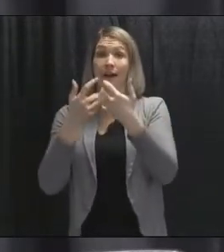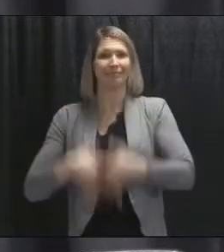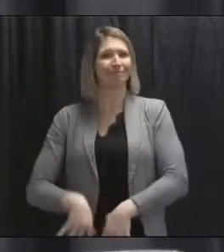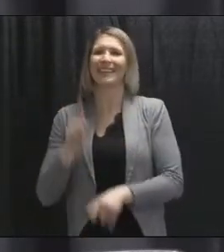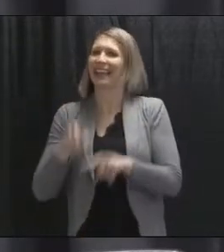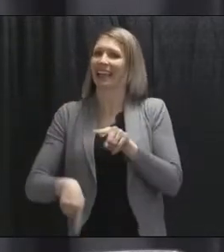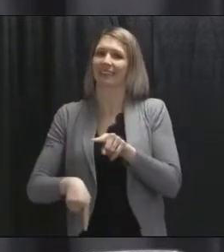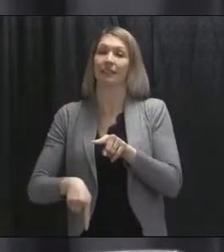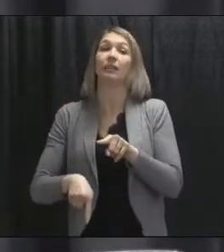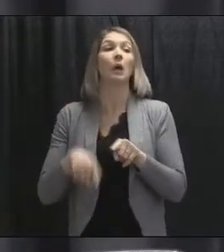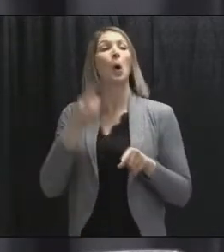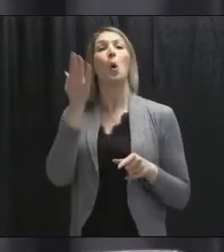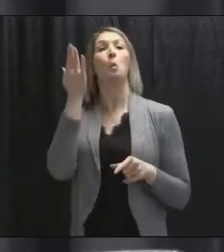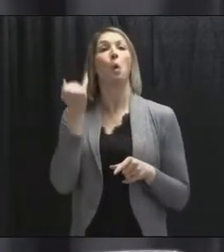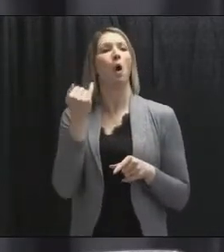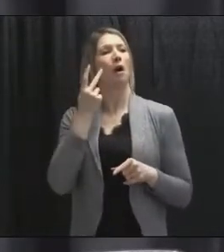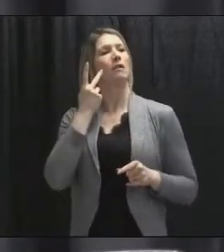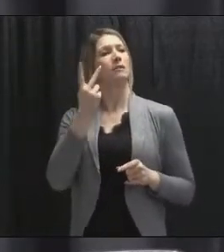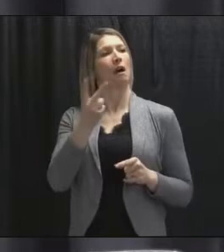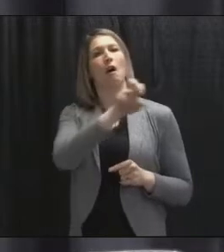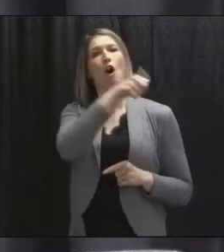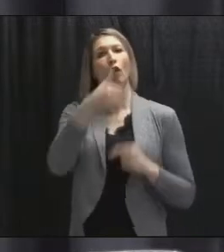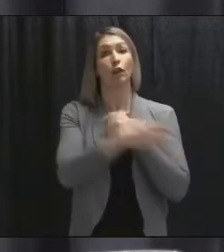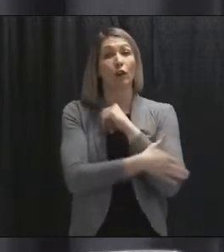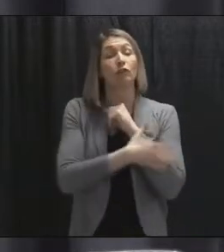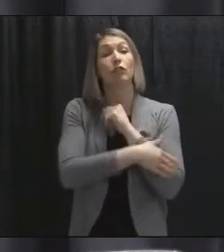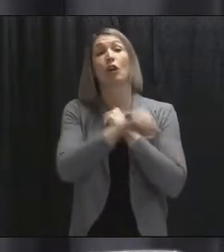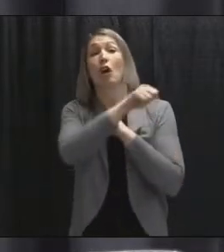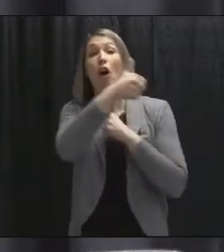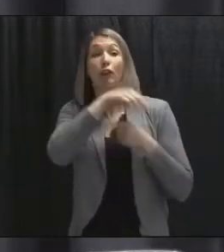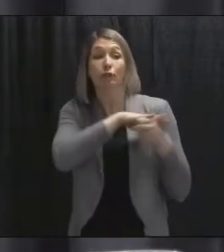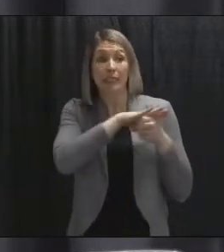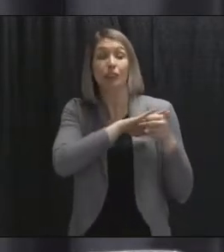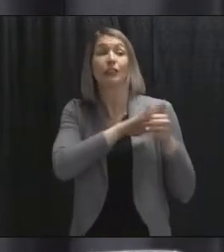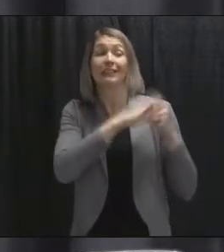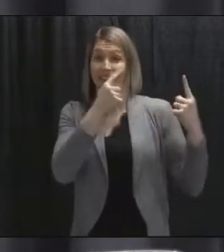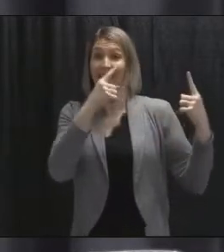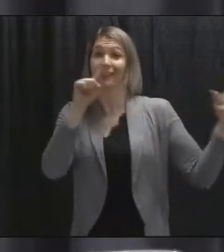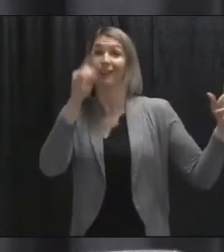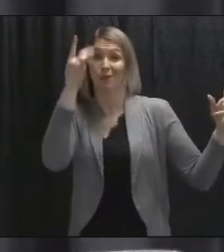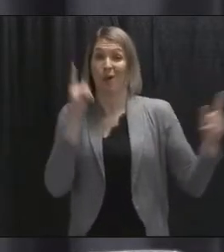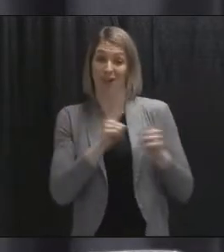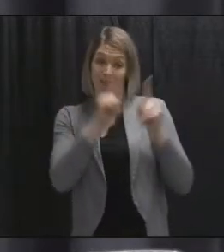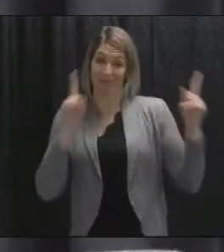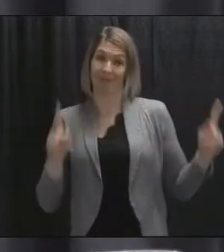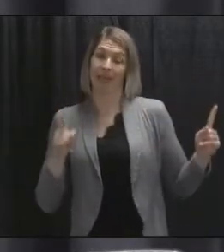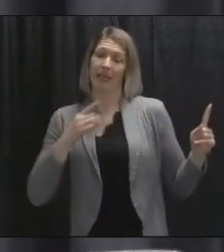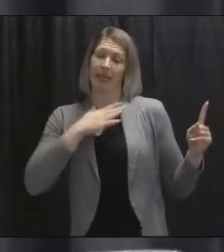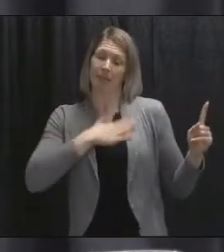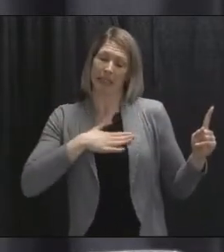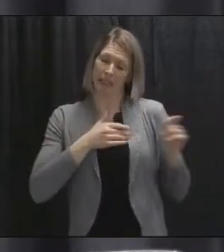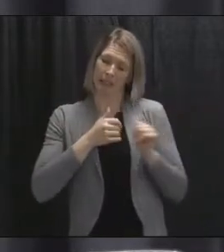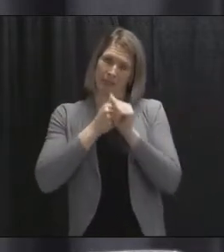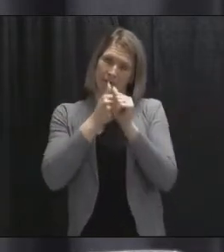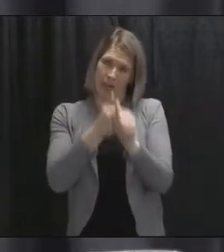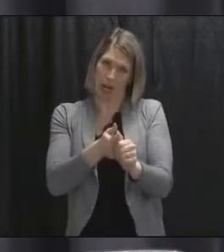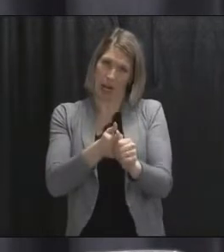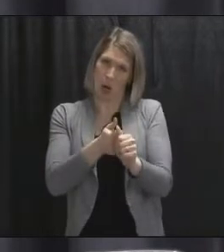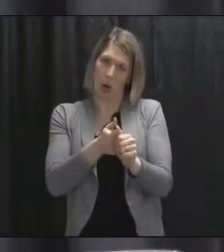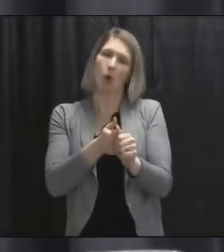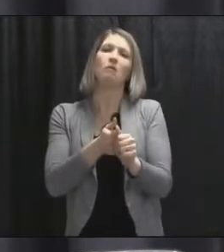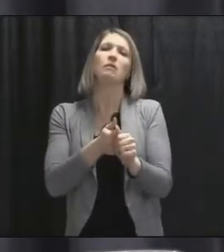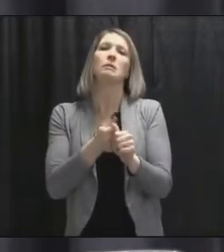in other jurisdictions, and it can work here. So please listen to the recommendations, follow the orders, and